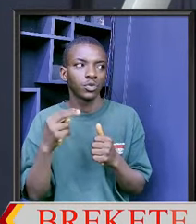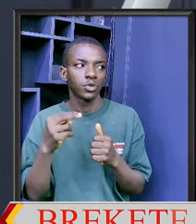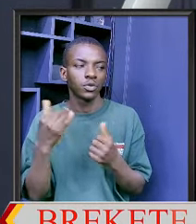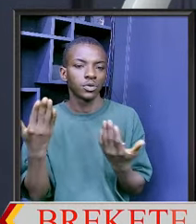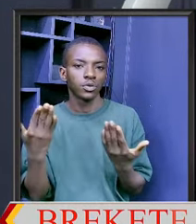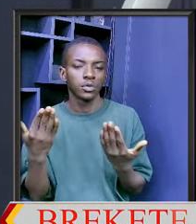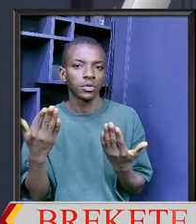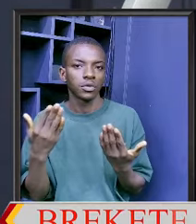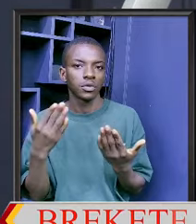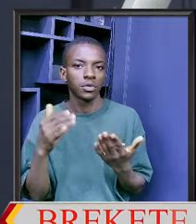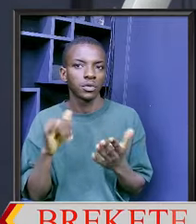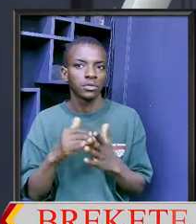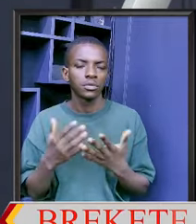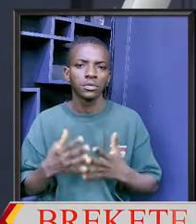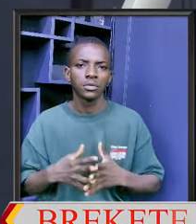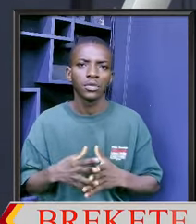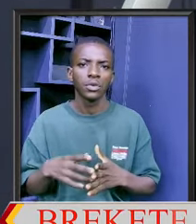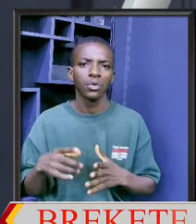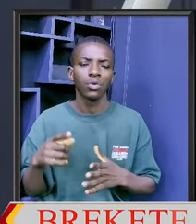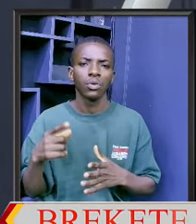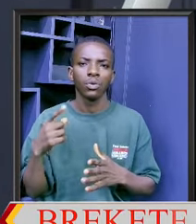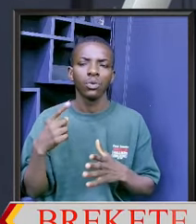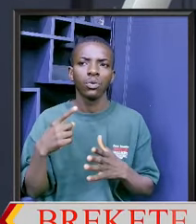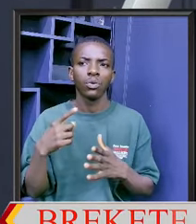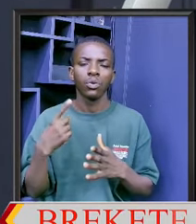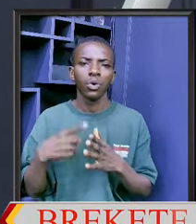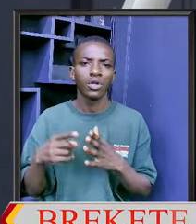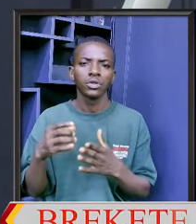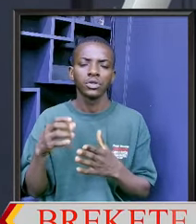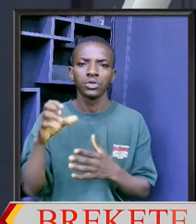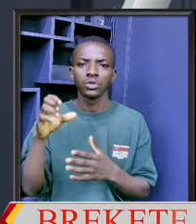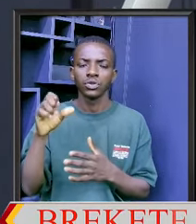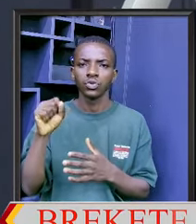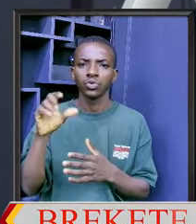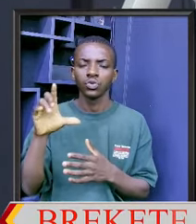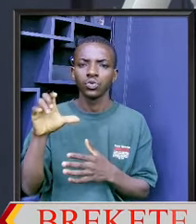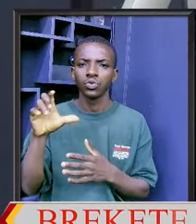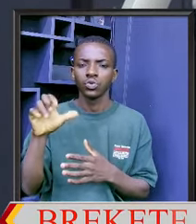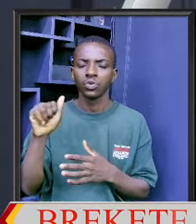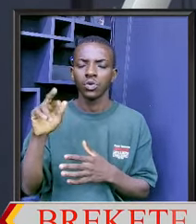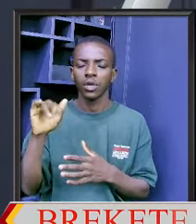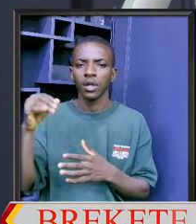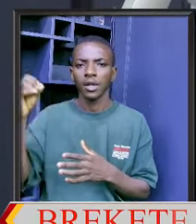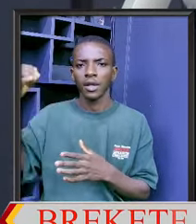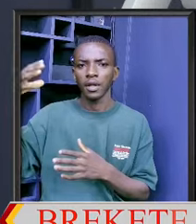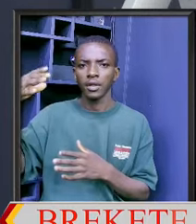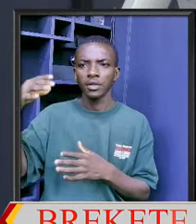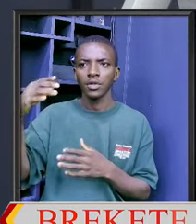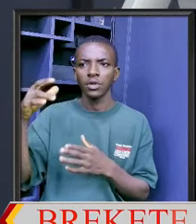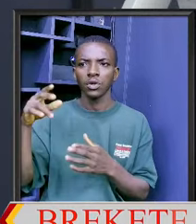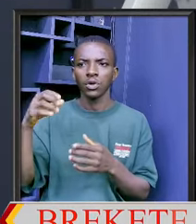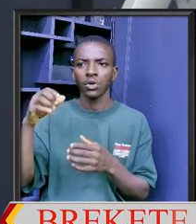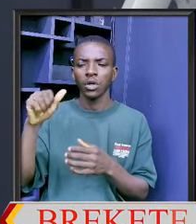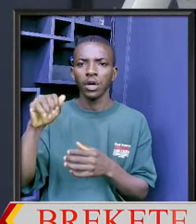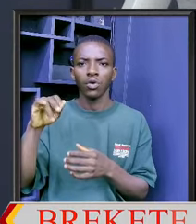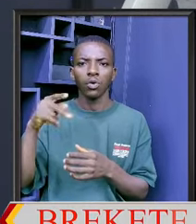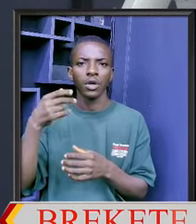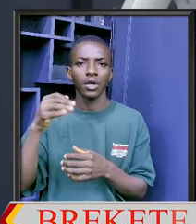do I do with that? Yes. One solar light, and for Aqua Bomb, they won't use them.